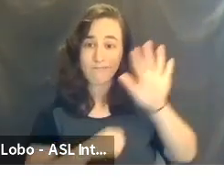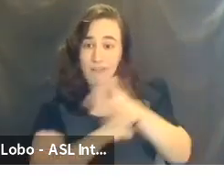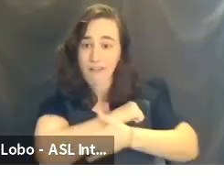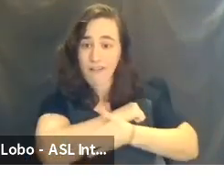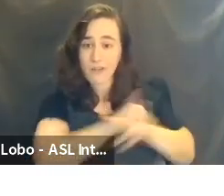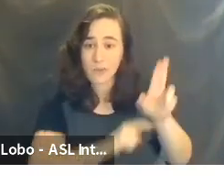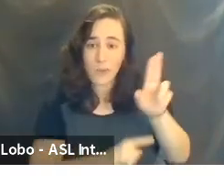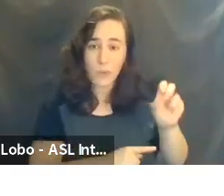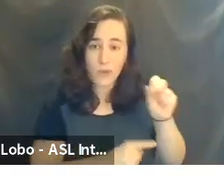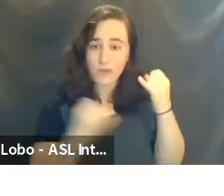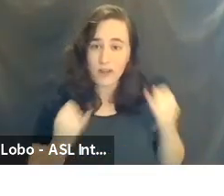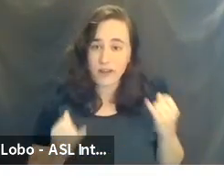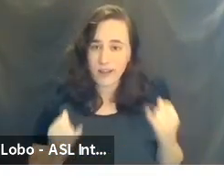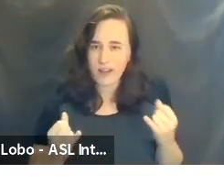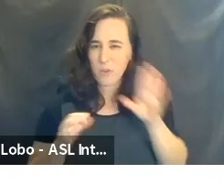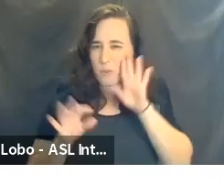this moment.